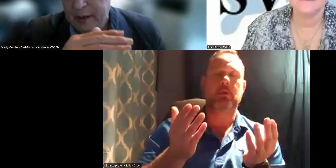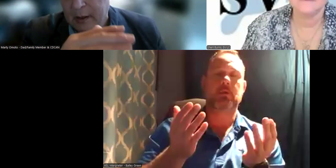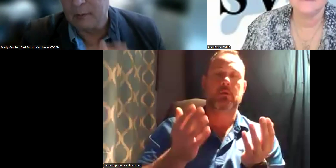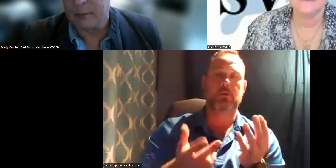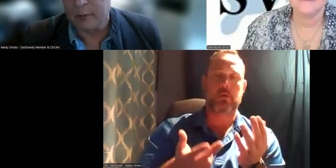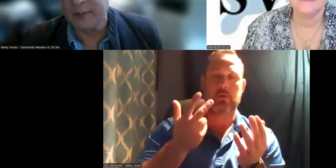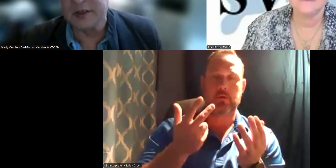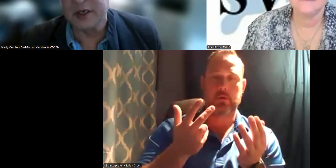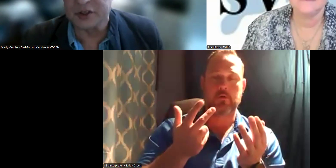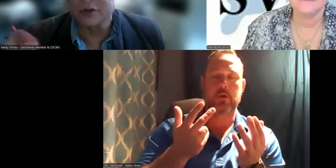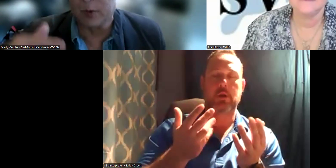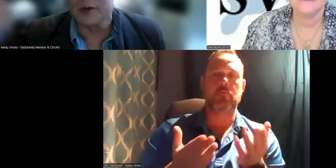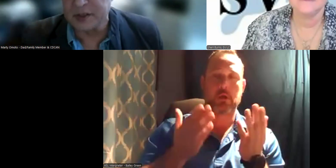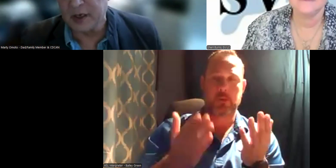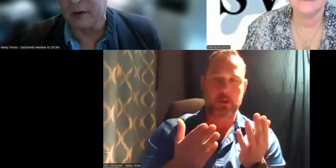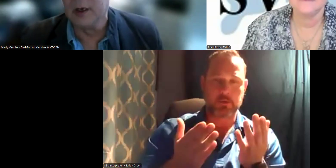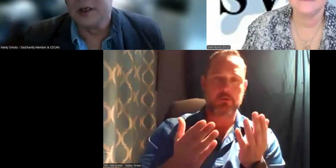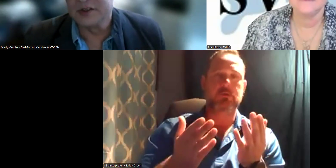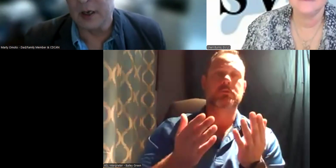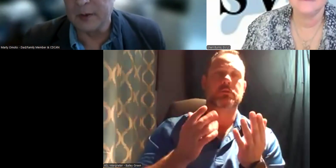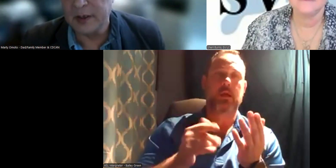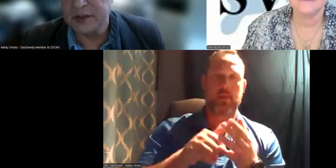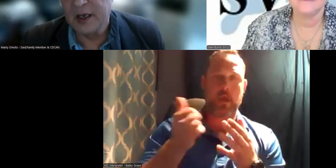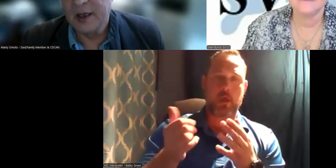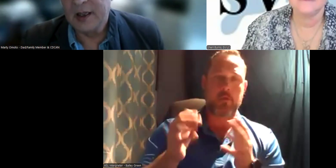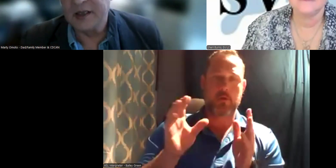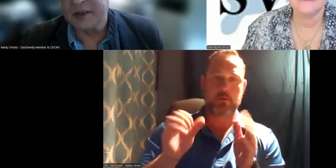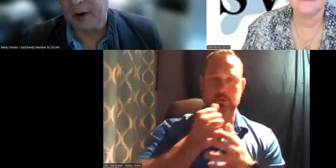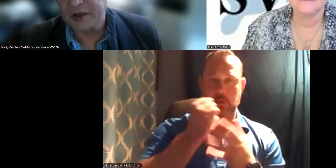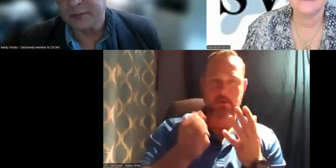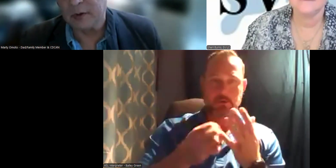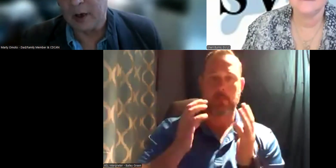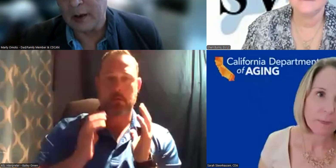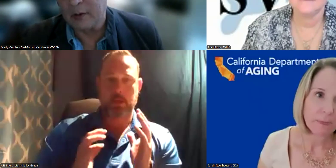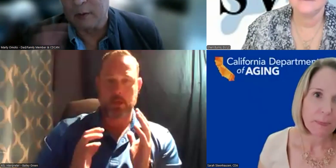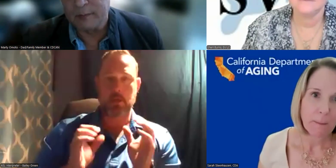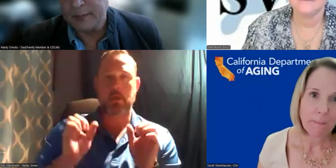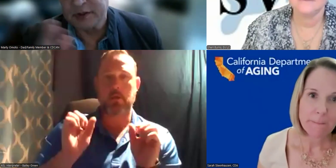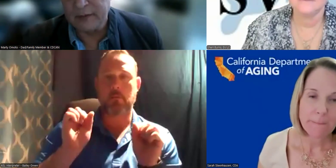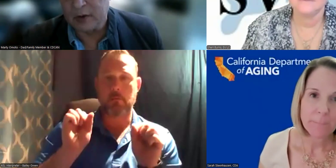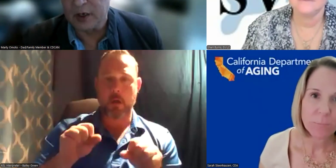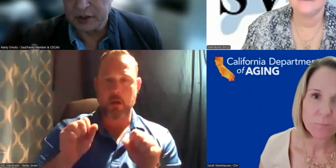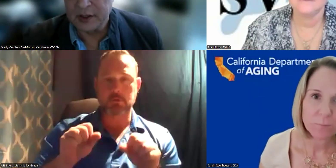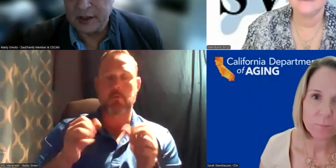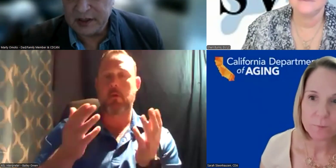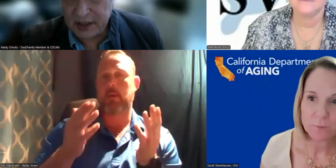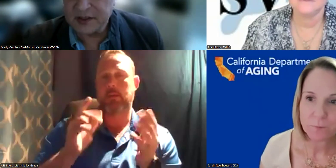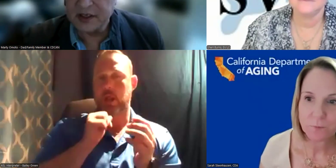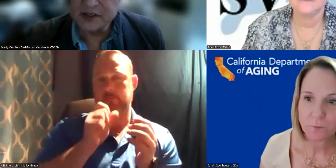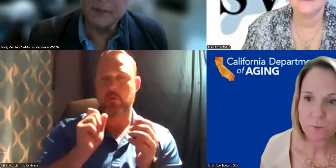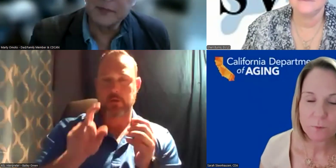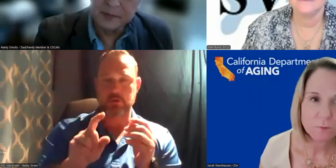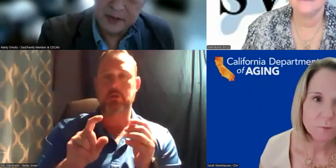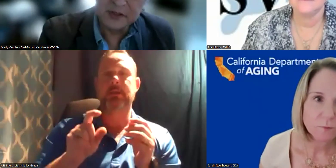three, recommendations, as well as in the other subcommittees, is it possible, or maybe it's not even a question, it